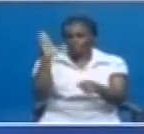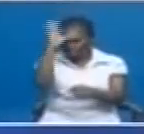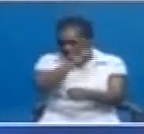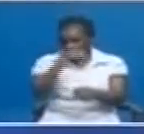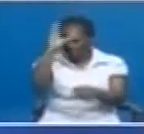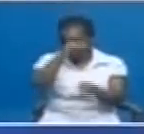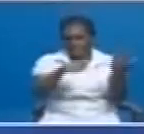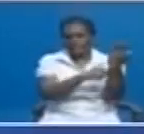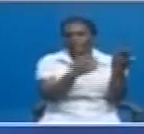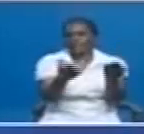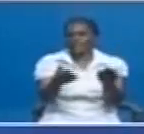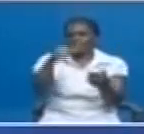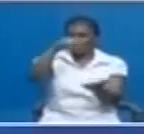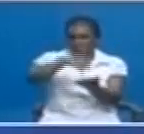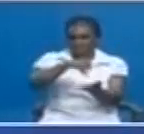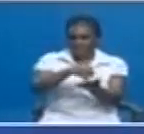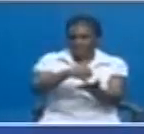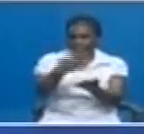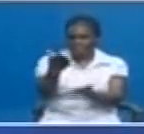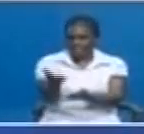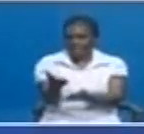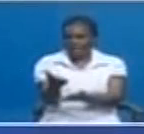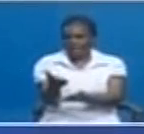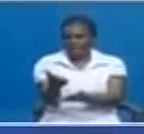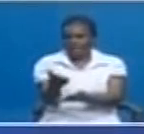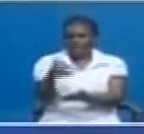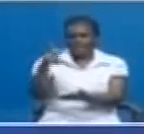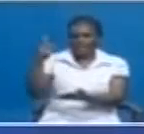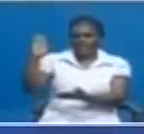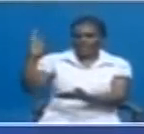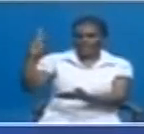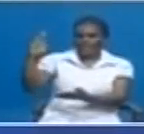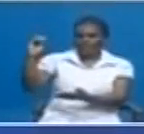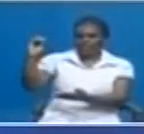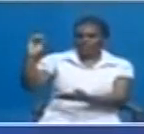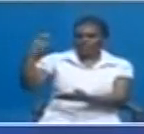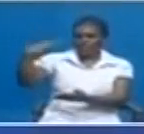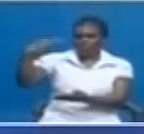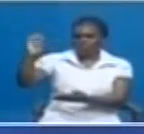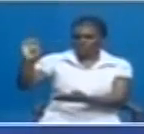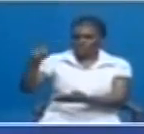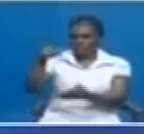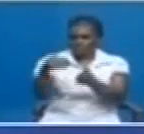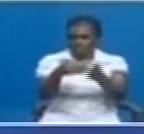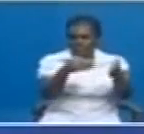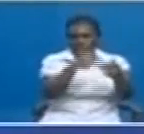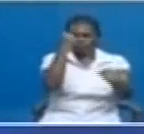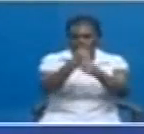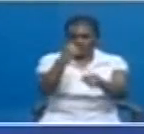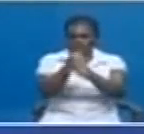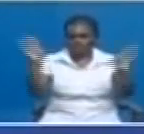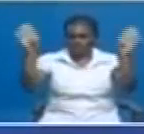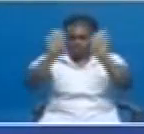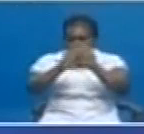missing from the list. Among the most vocal aggrieved companies was Kiroshe Breweries Limited, which suspended operations for close